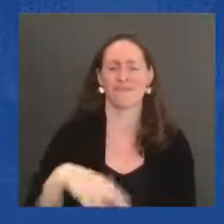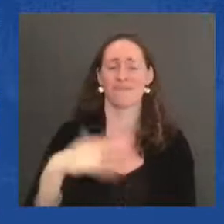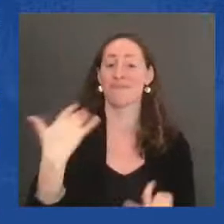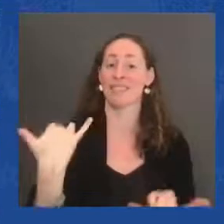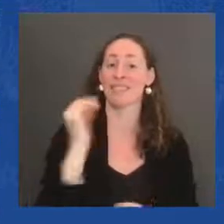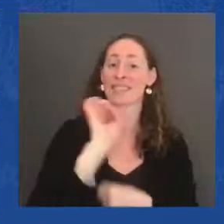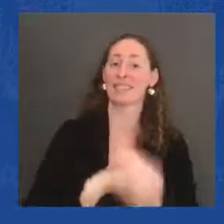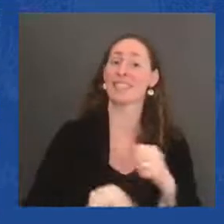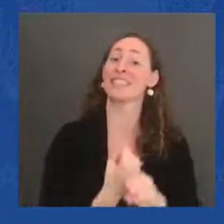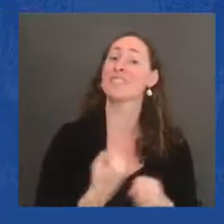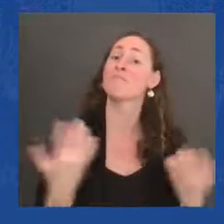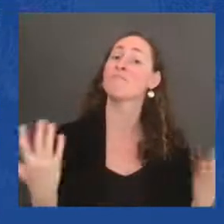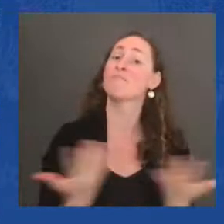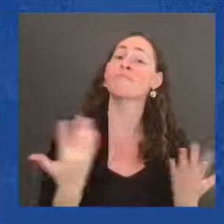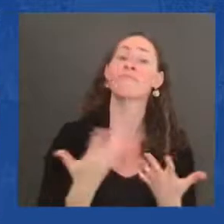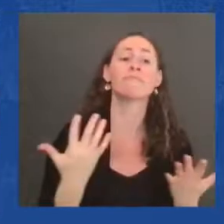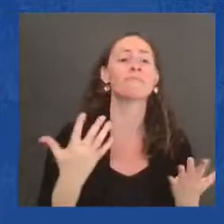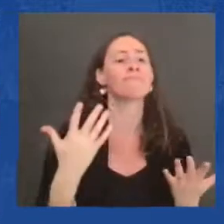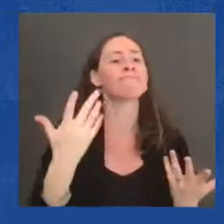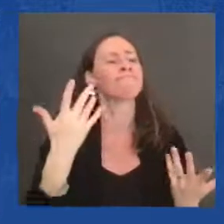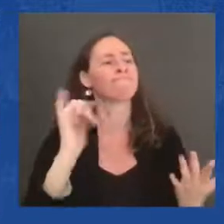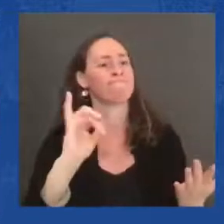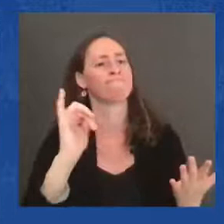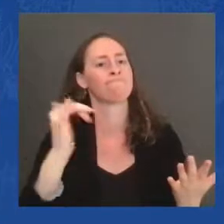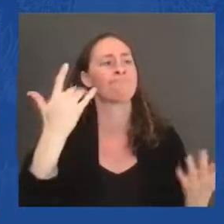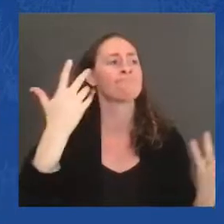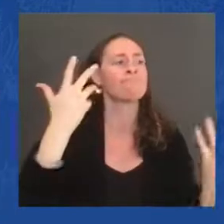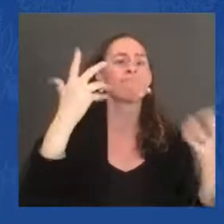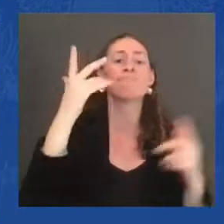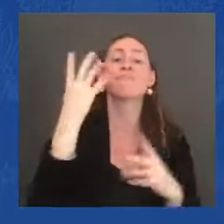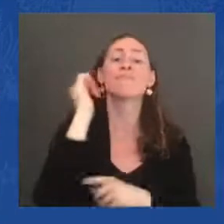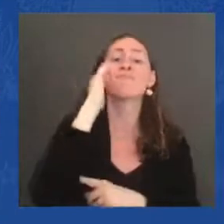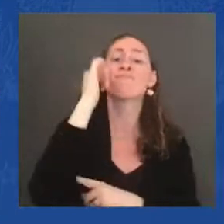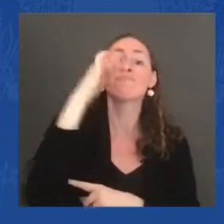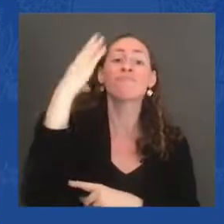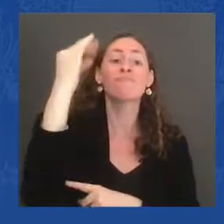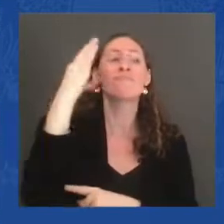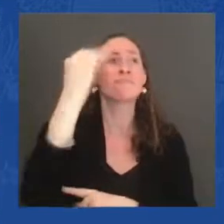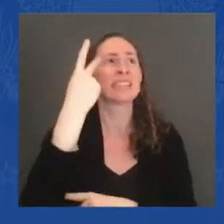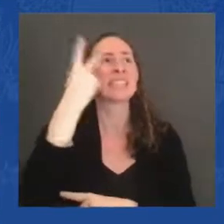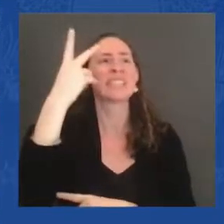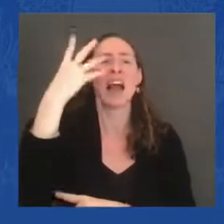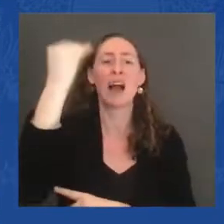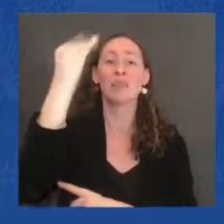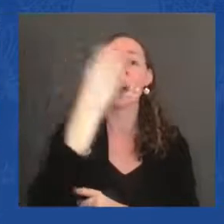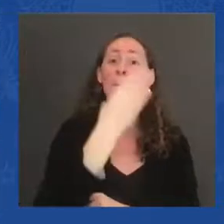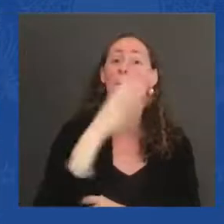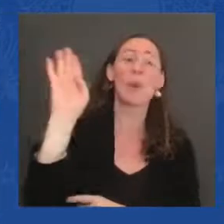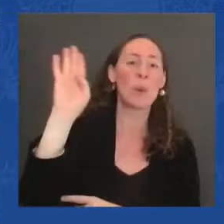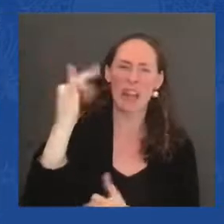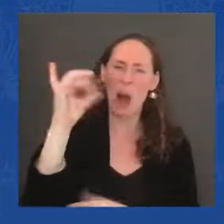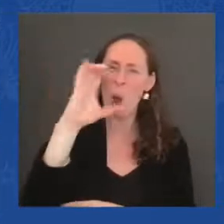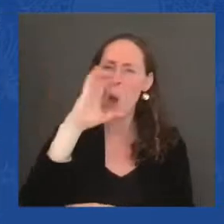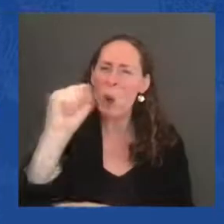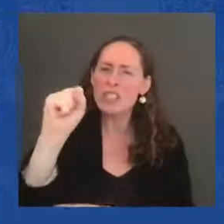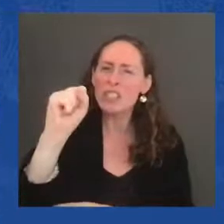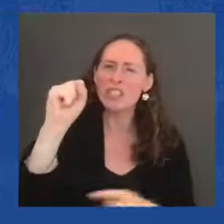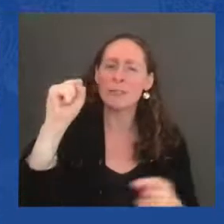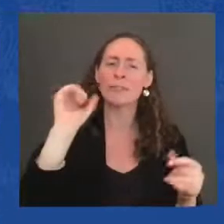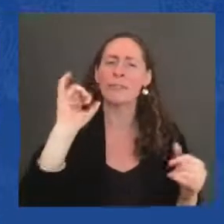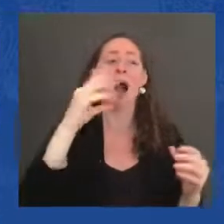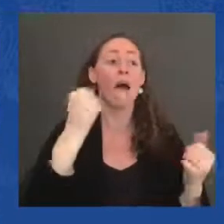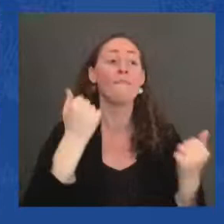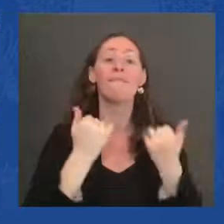earlier every year. And, you know, last week, the air in Boise